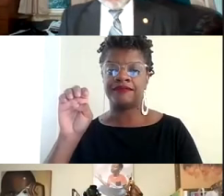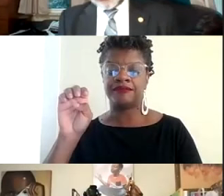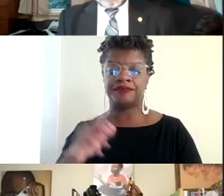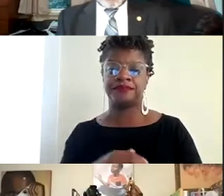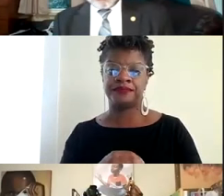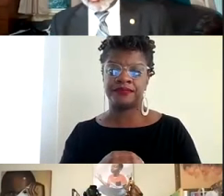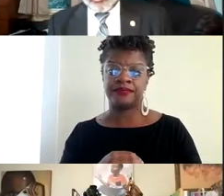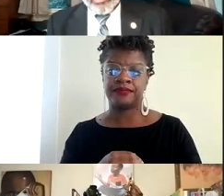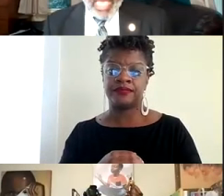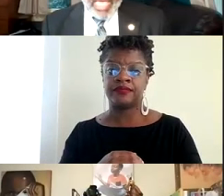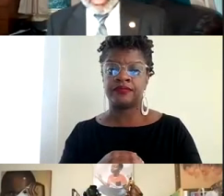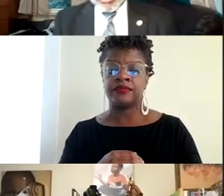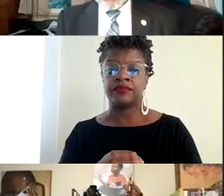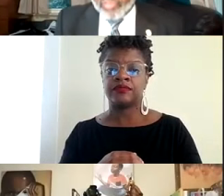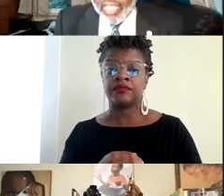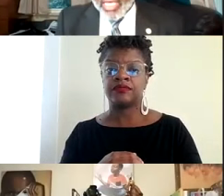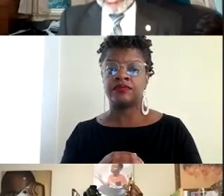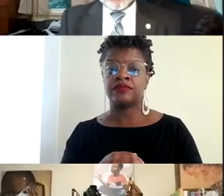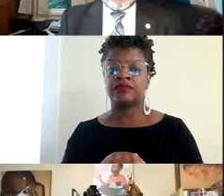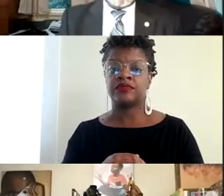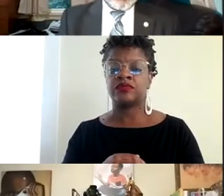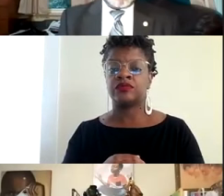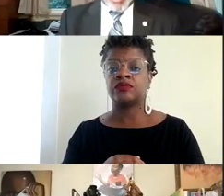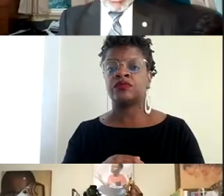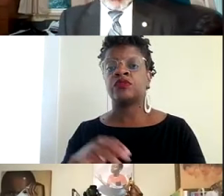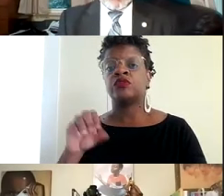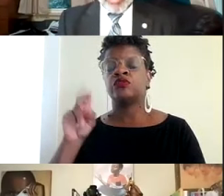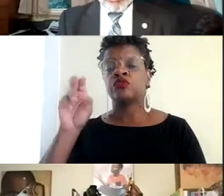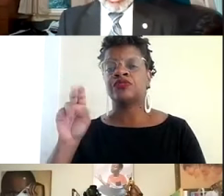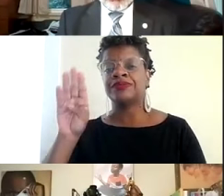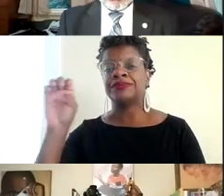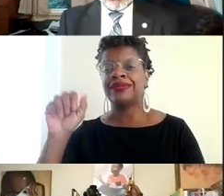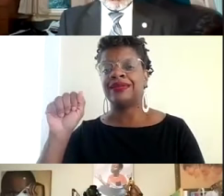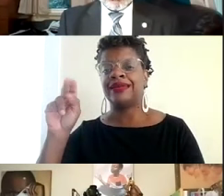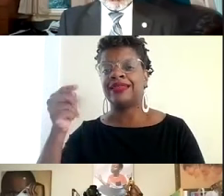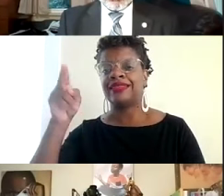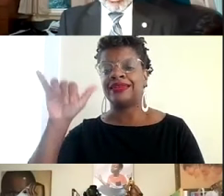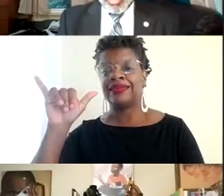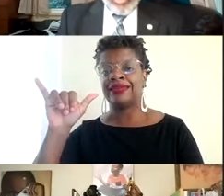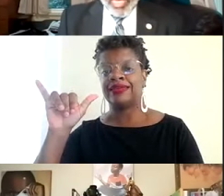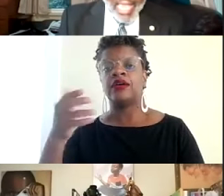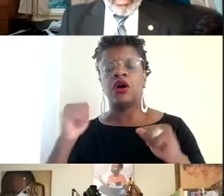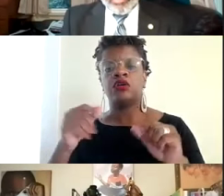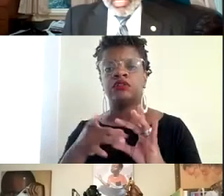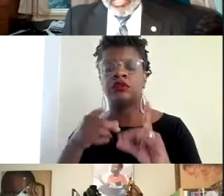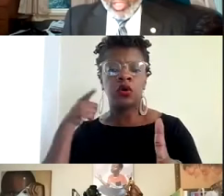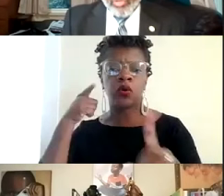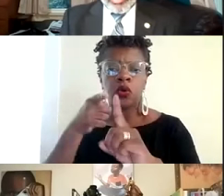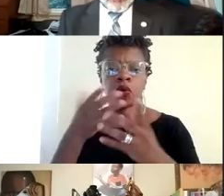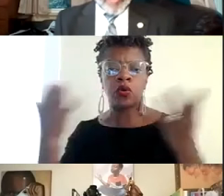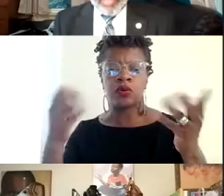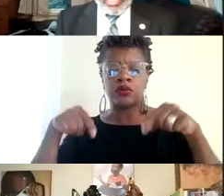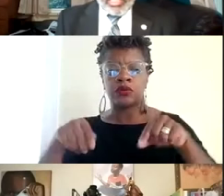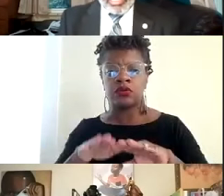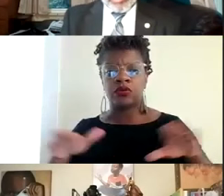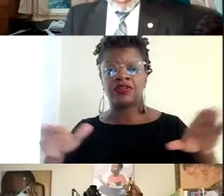And as the city of Susan B. Anthony, seeking to still defy convention, as we aim to be the children